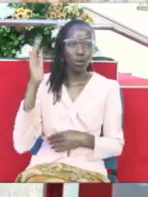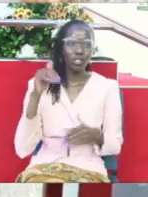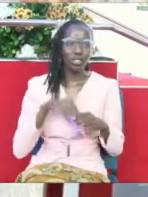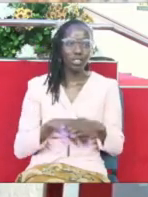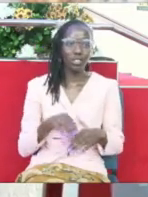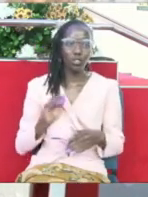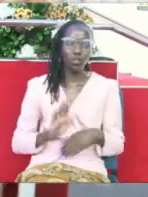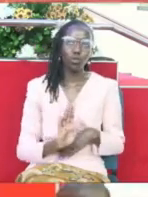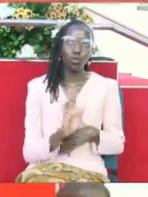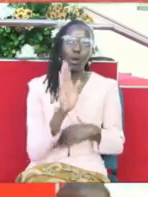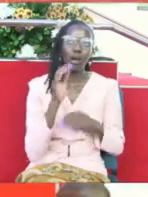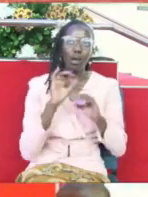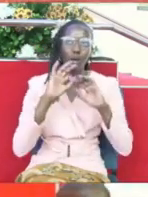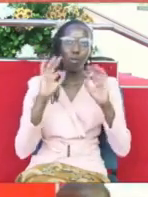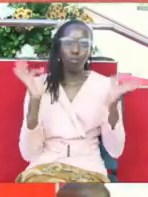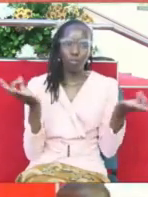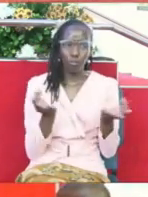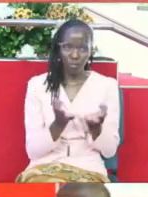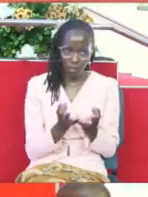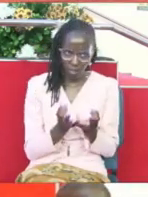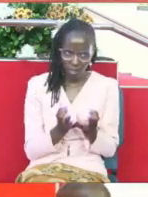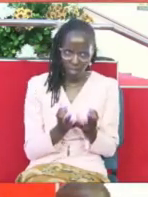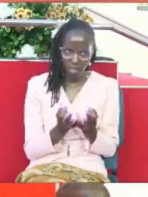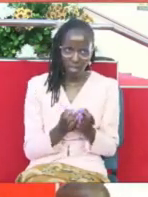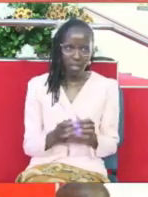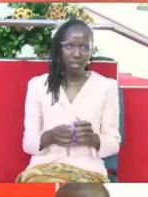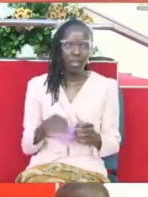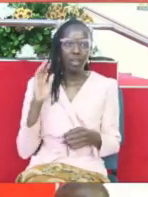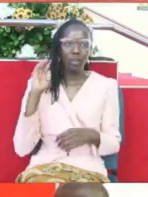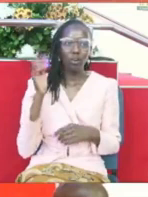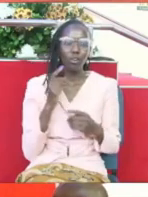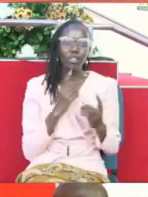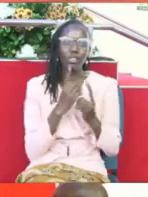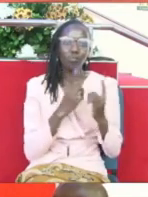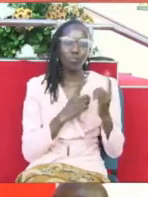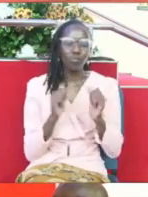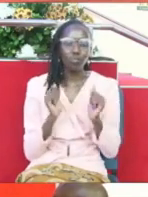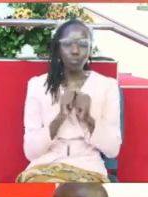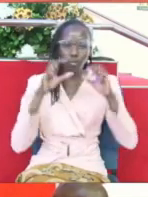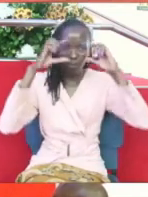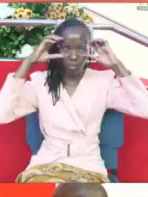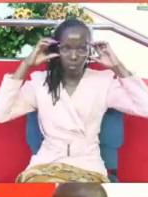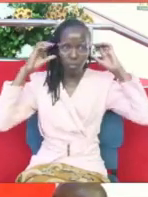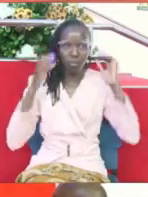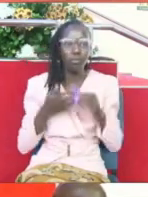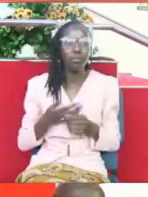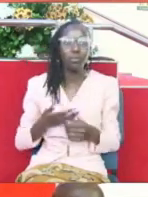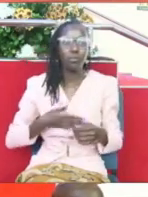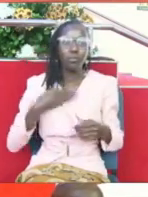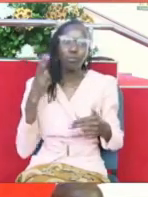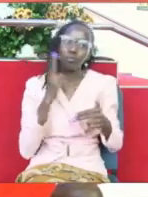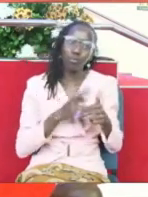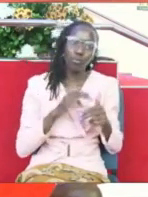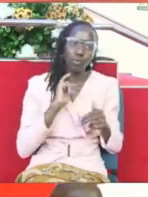nature? Jina, hali yake ni, maumbile yake ni yapi? God is telling Moses. Mungu anamwambia Musa. My name is I am.